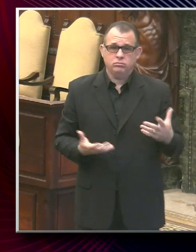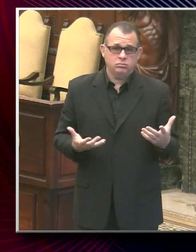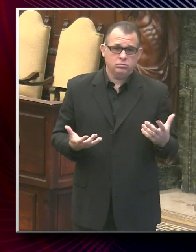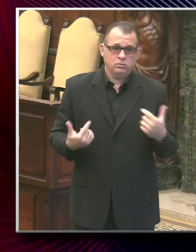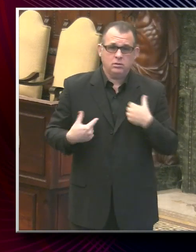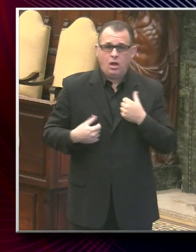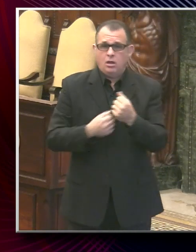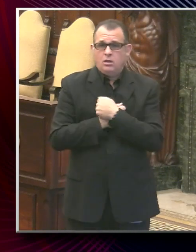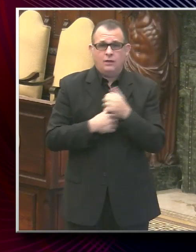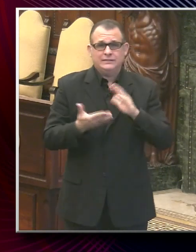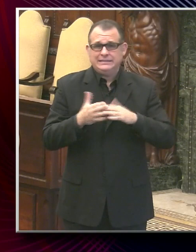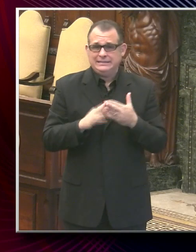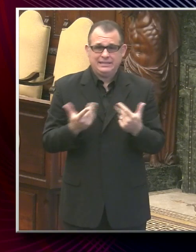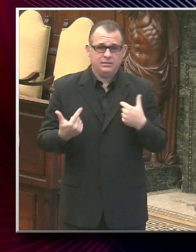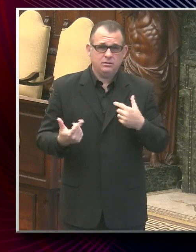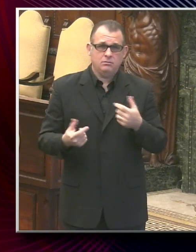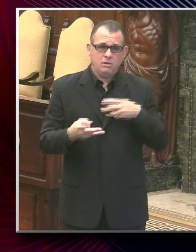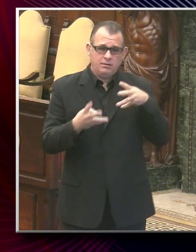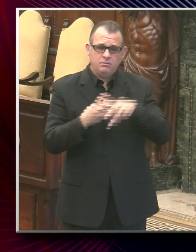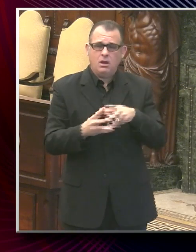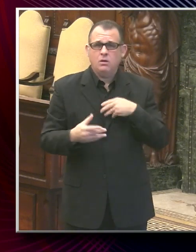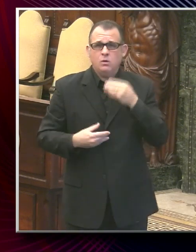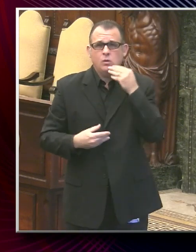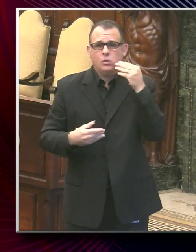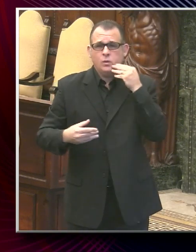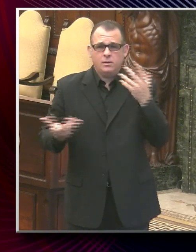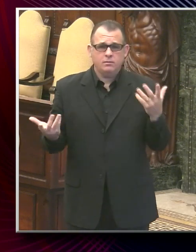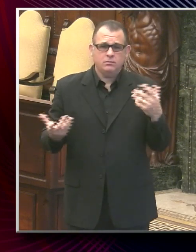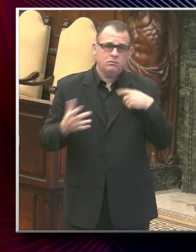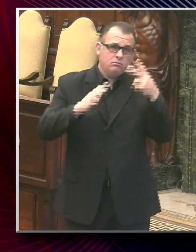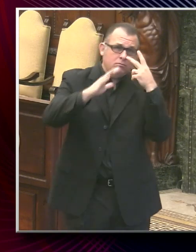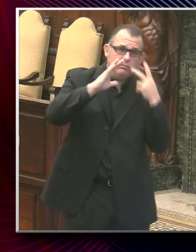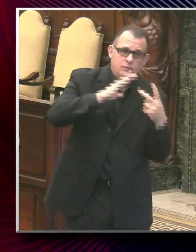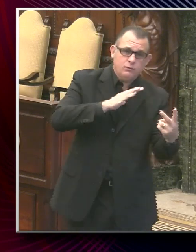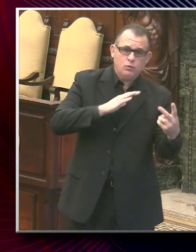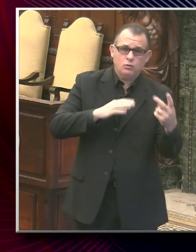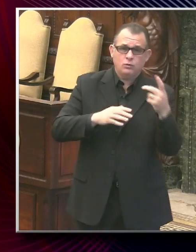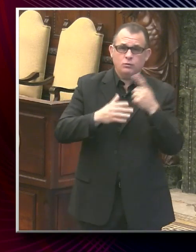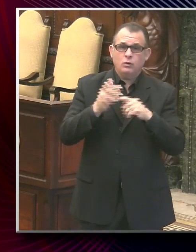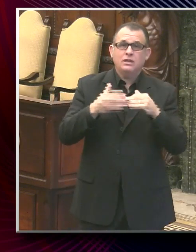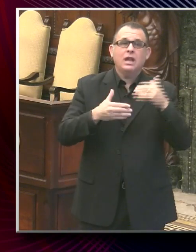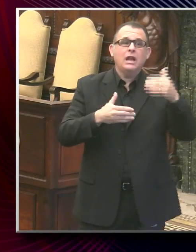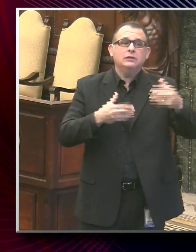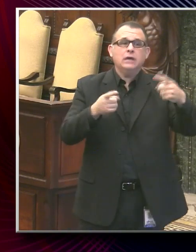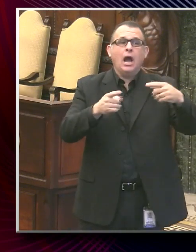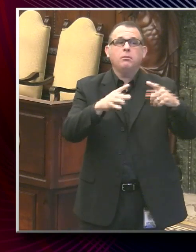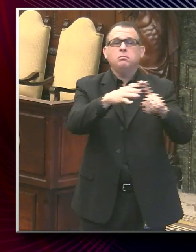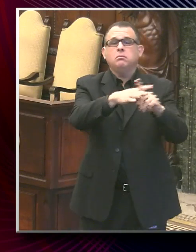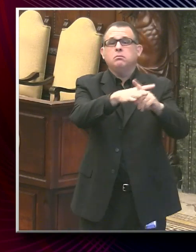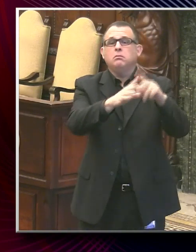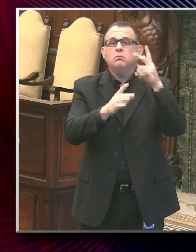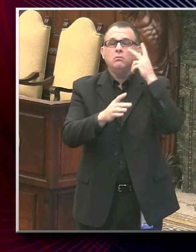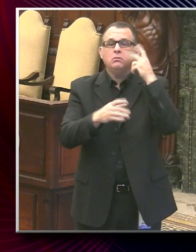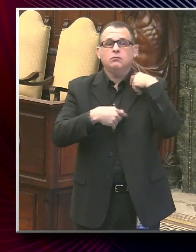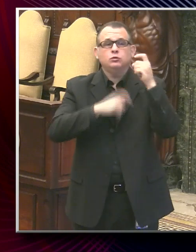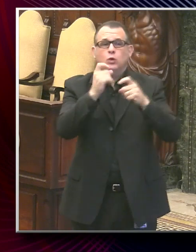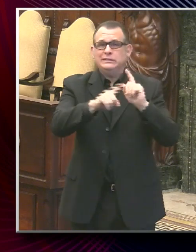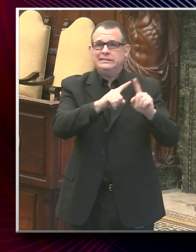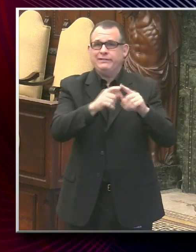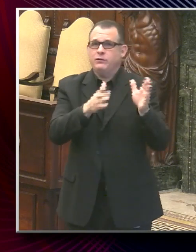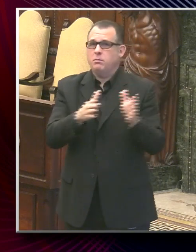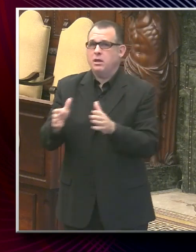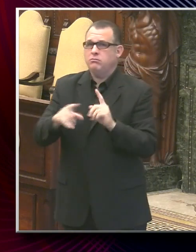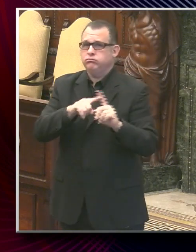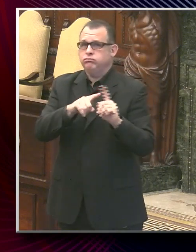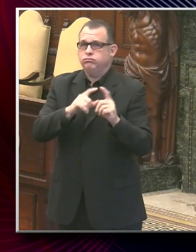the city. It's my home. And I'm looking forward to what that next step is and looking forward to contributing in different ways. Fair